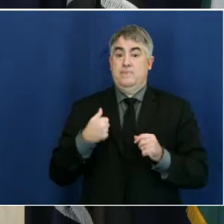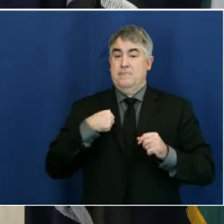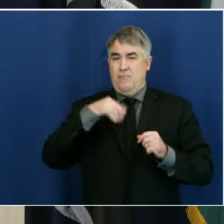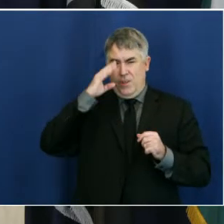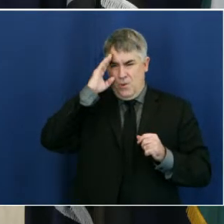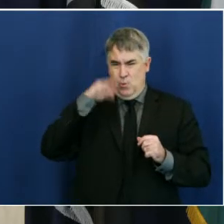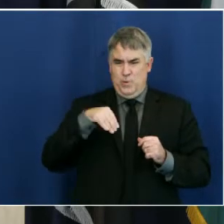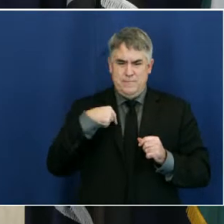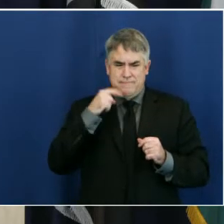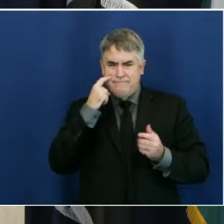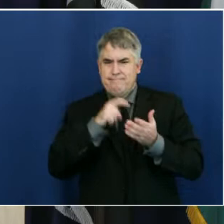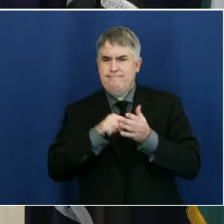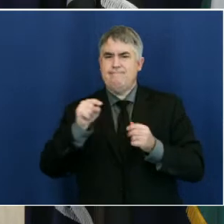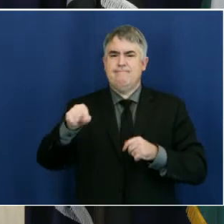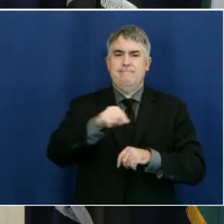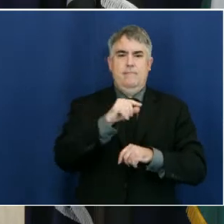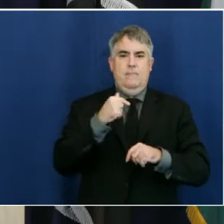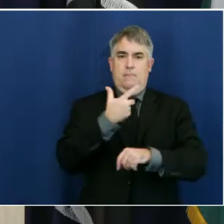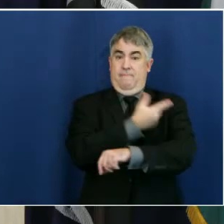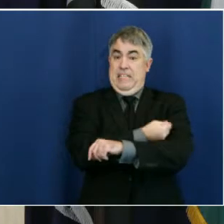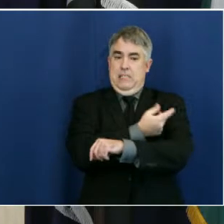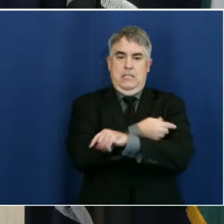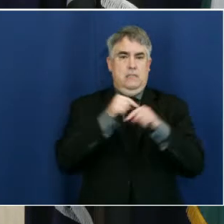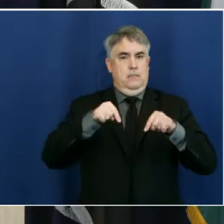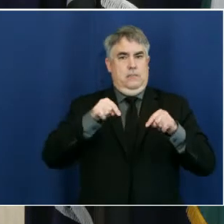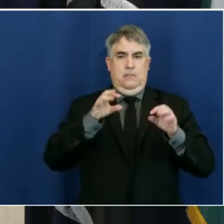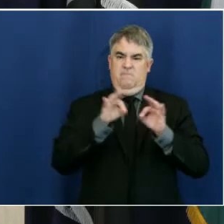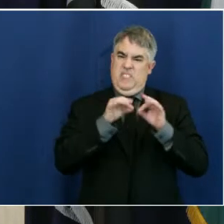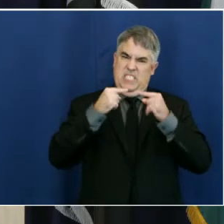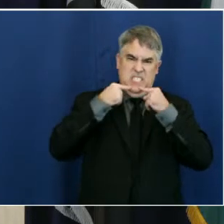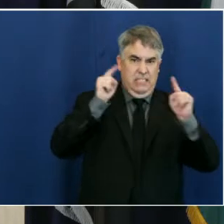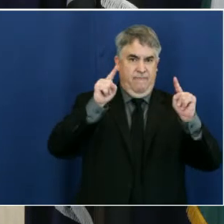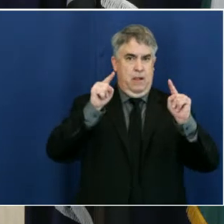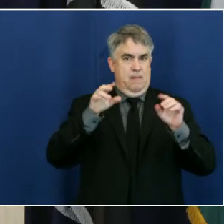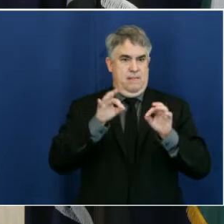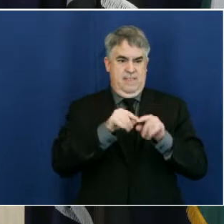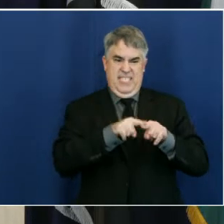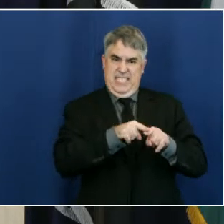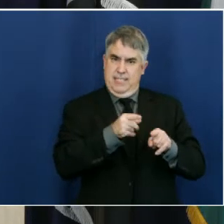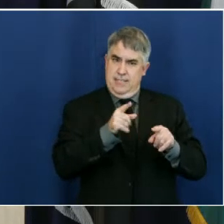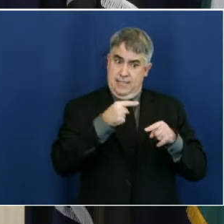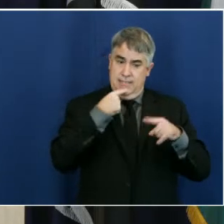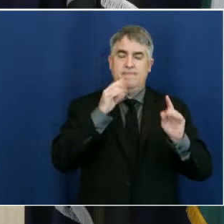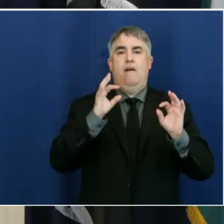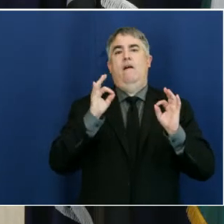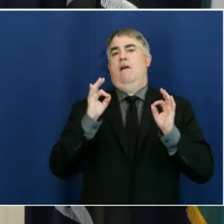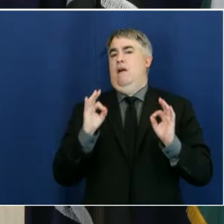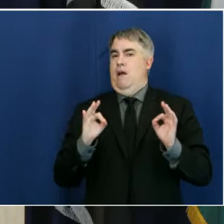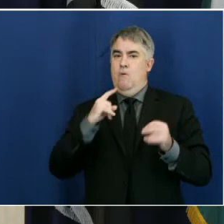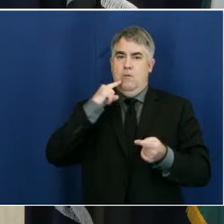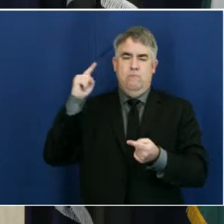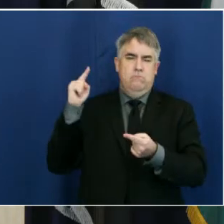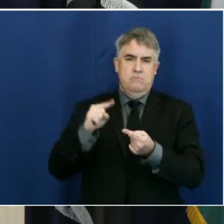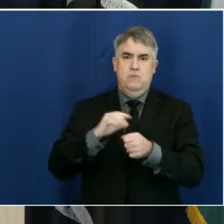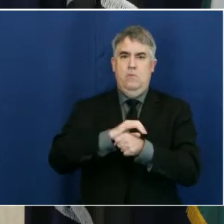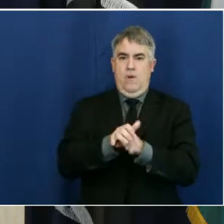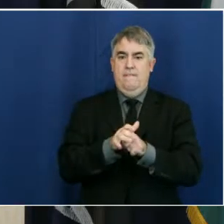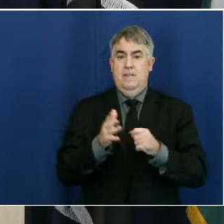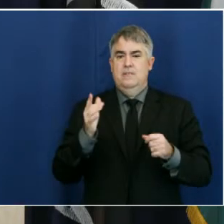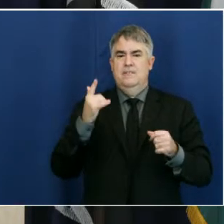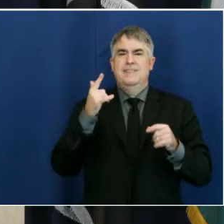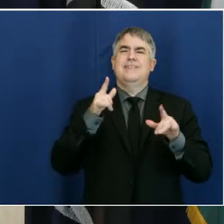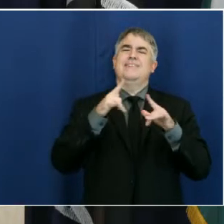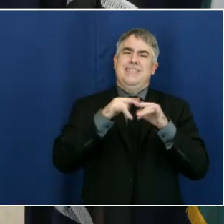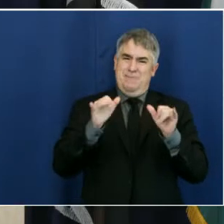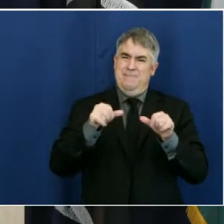represent our way out of this. Vaccines alone will not get us there. We have to continue to follow the public health orders to slow the spread, but